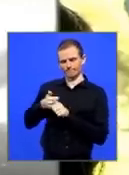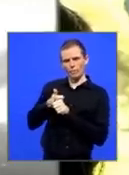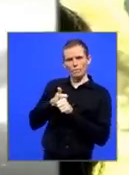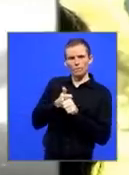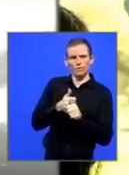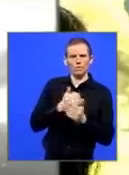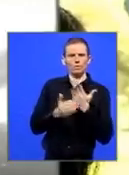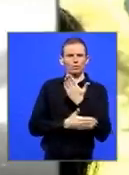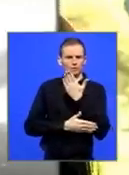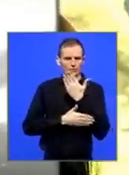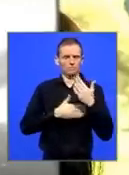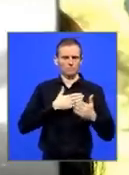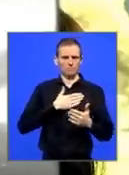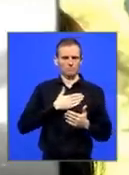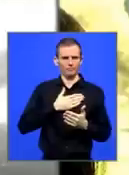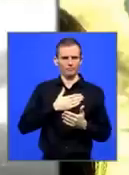And we